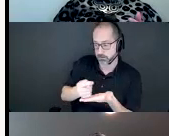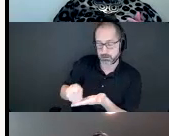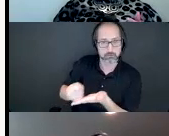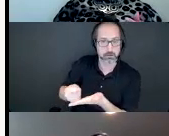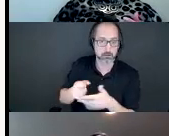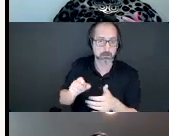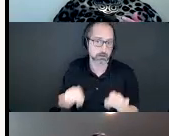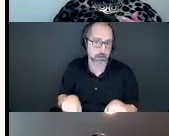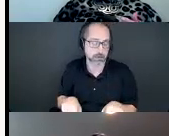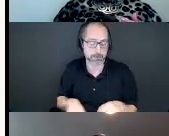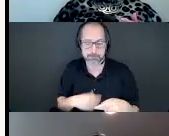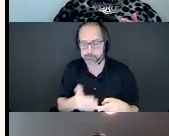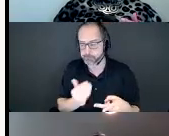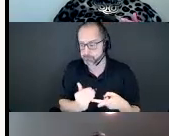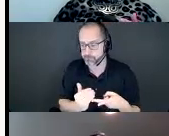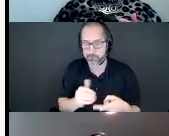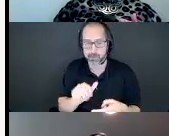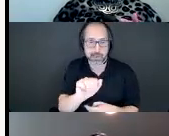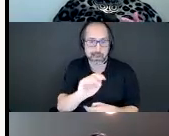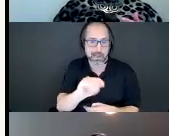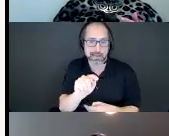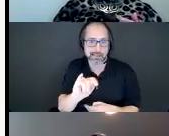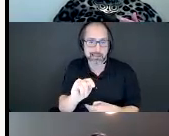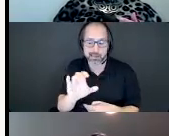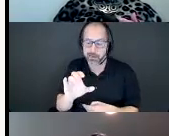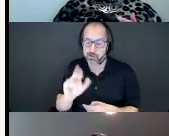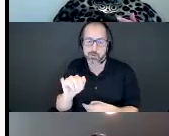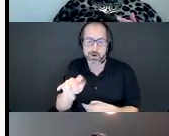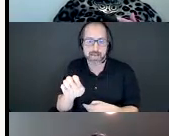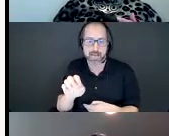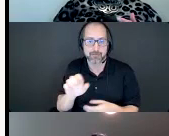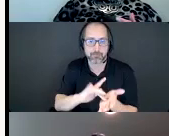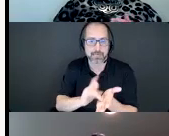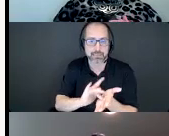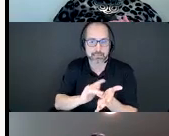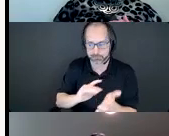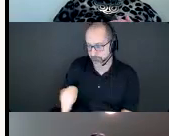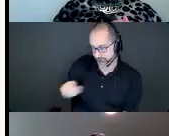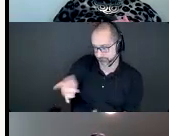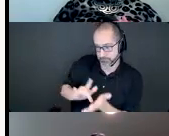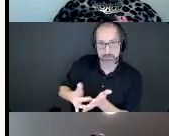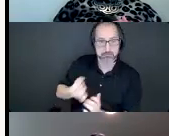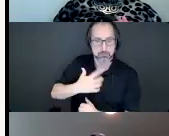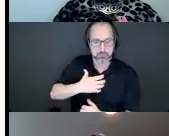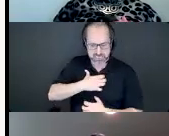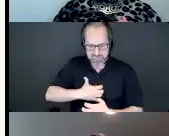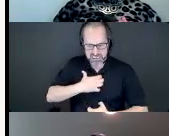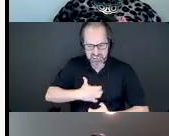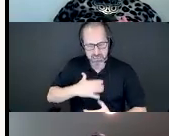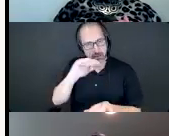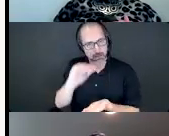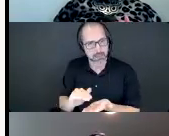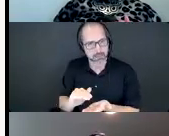So, looking at anti-craving medications. You can access rapid access